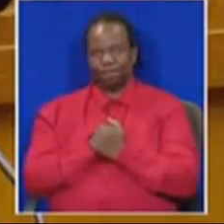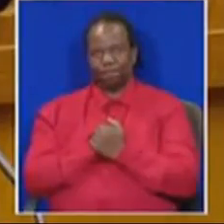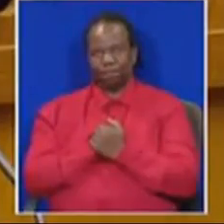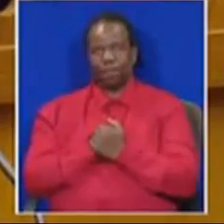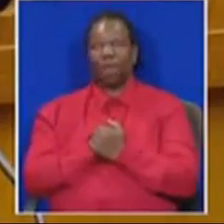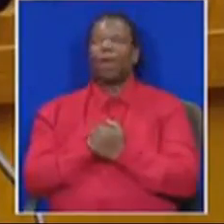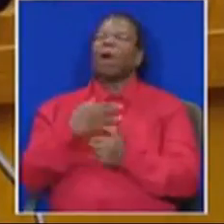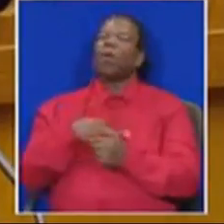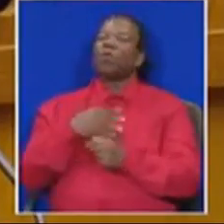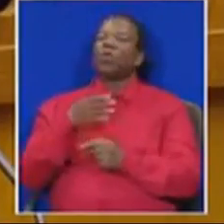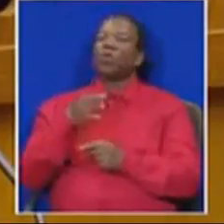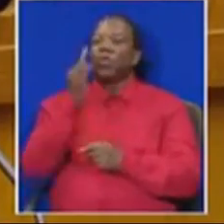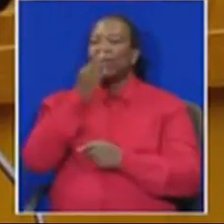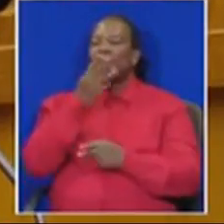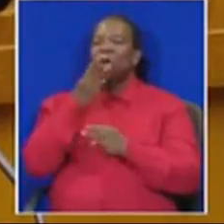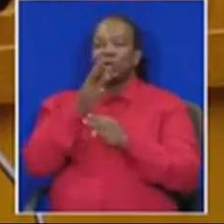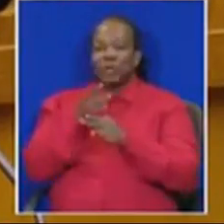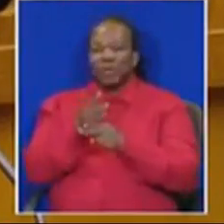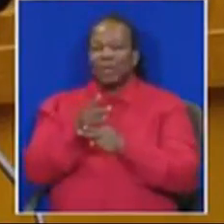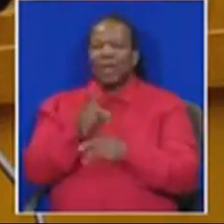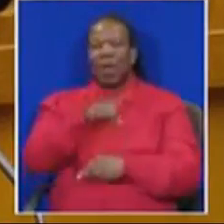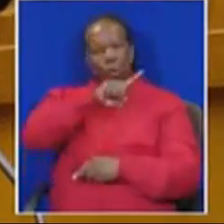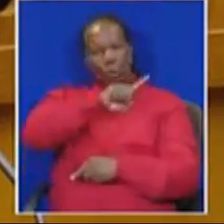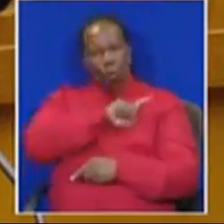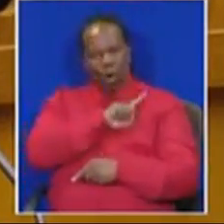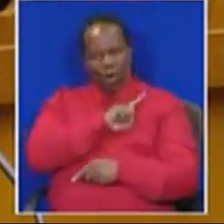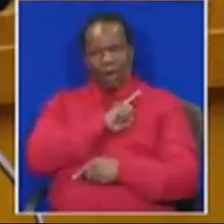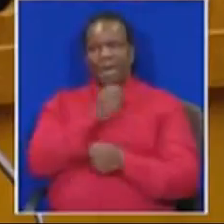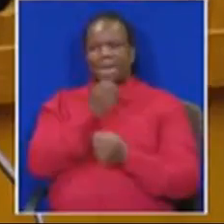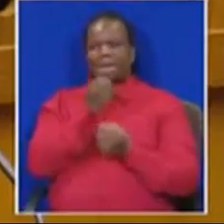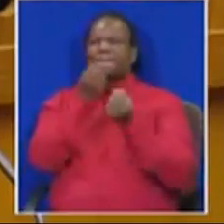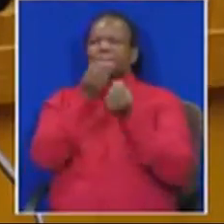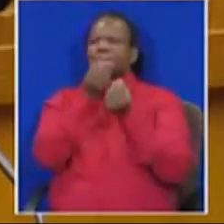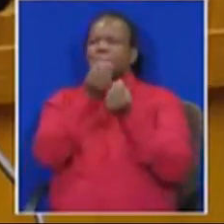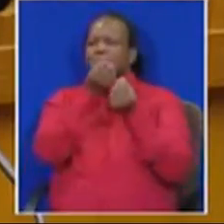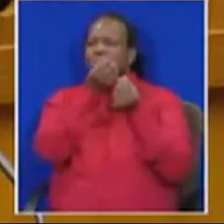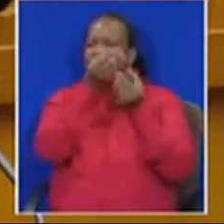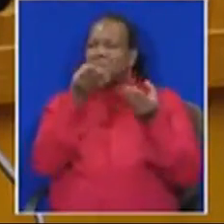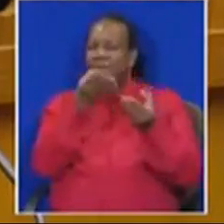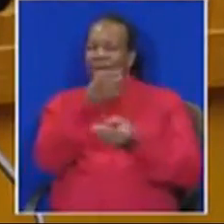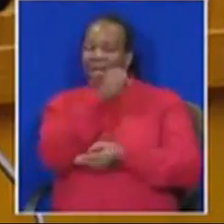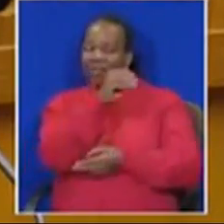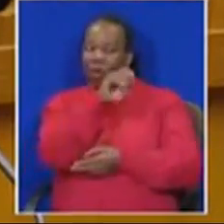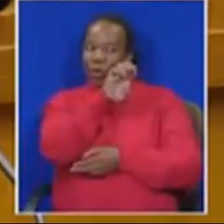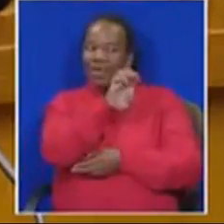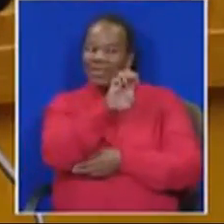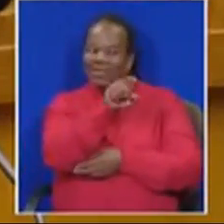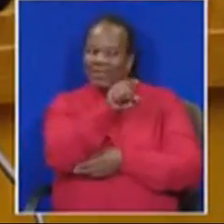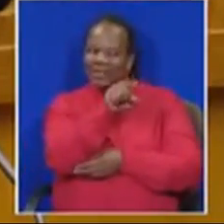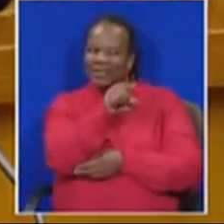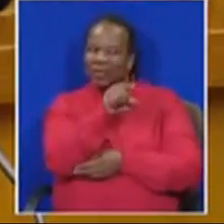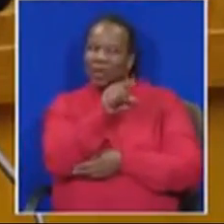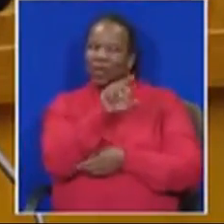I want to repeat it because in a number of our SOEs, we have found